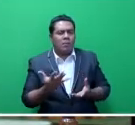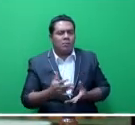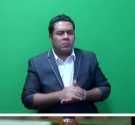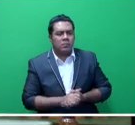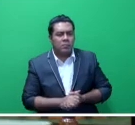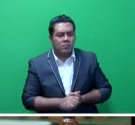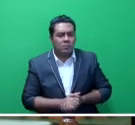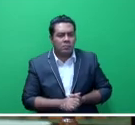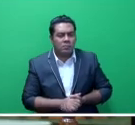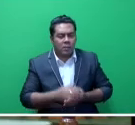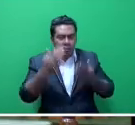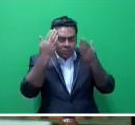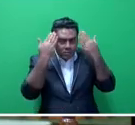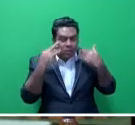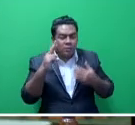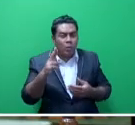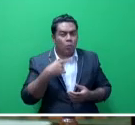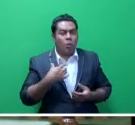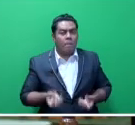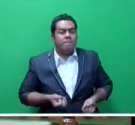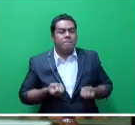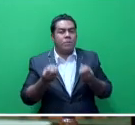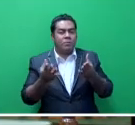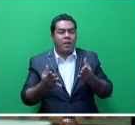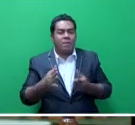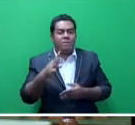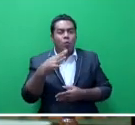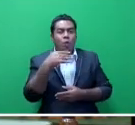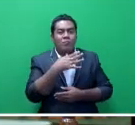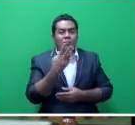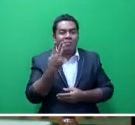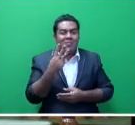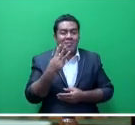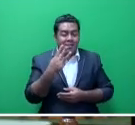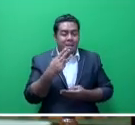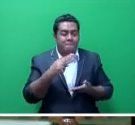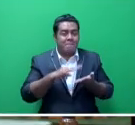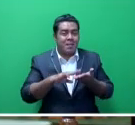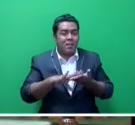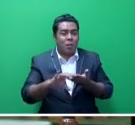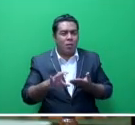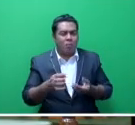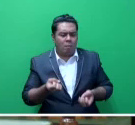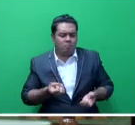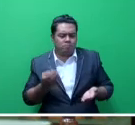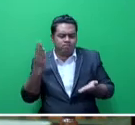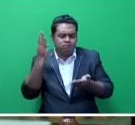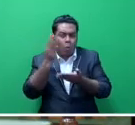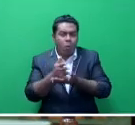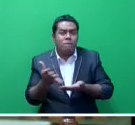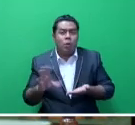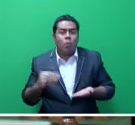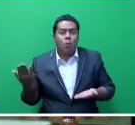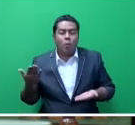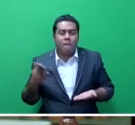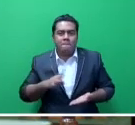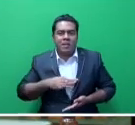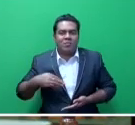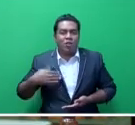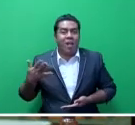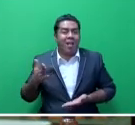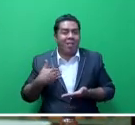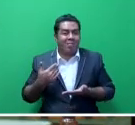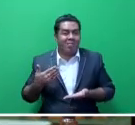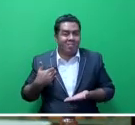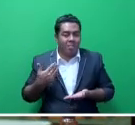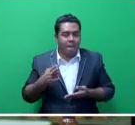Speaker, sir, we are providing $403 million directly to the Ministry of Health and Medical Services in this budget to beef up its